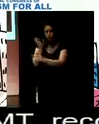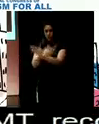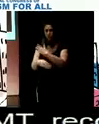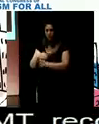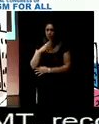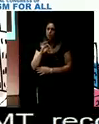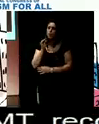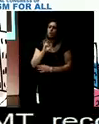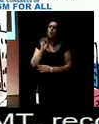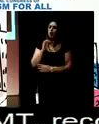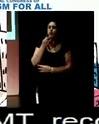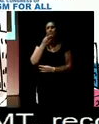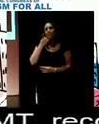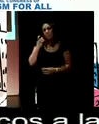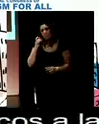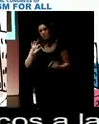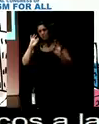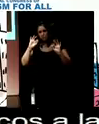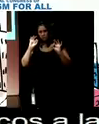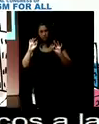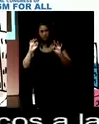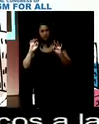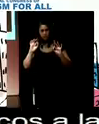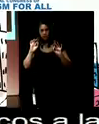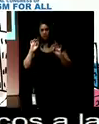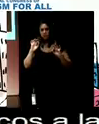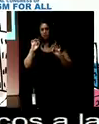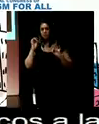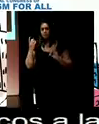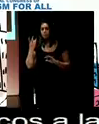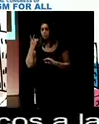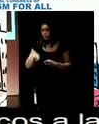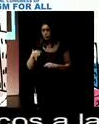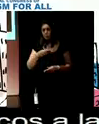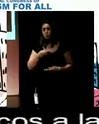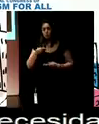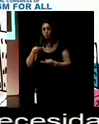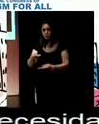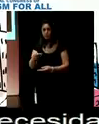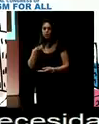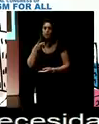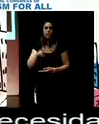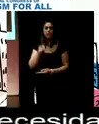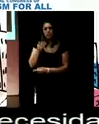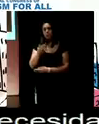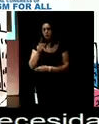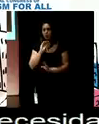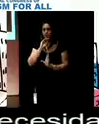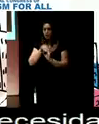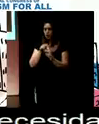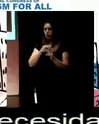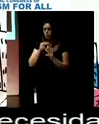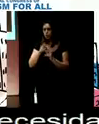disabled people or people with special needs is a key element in any